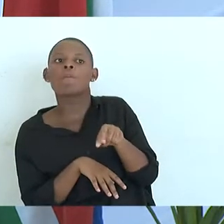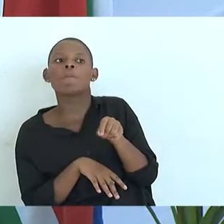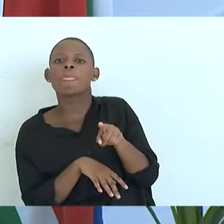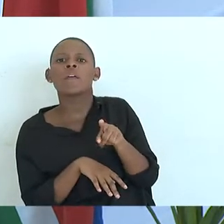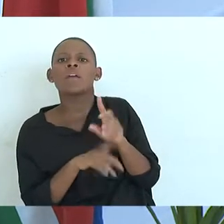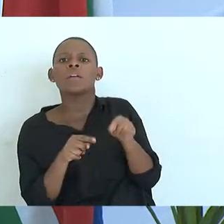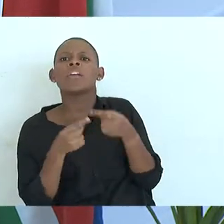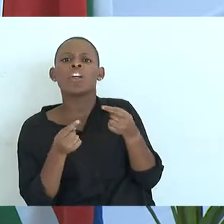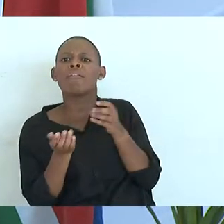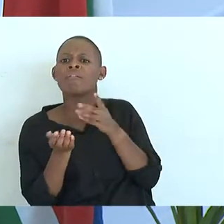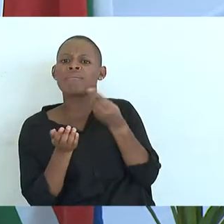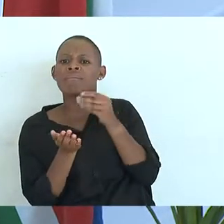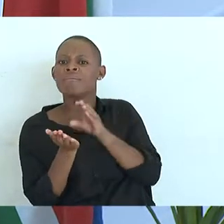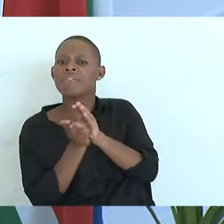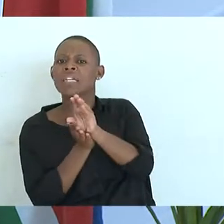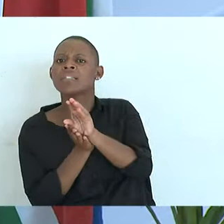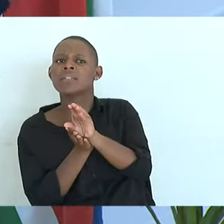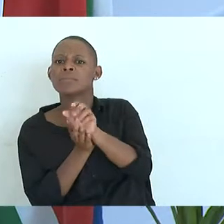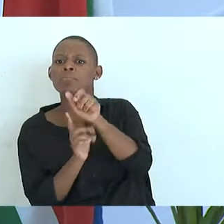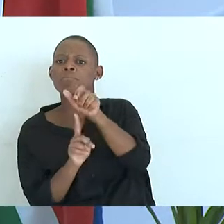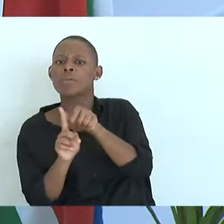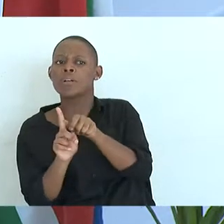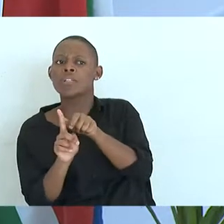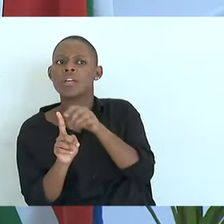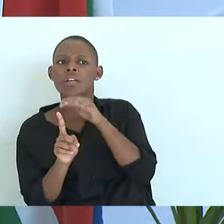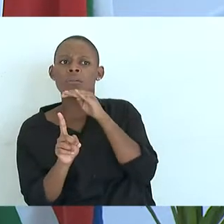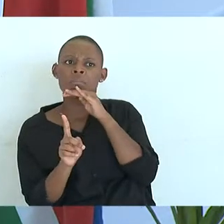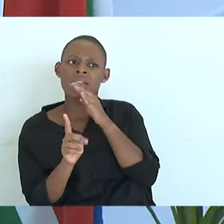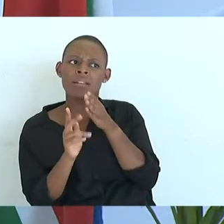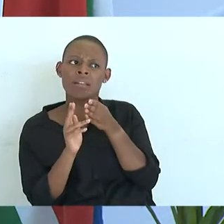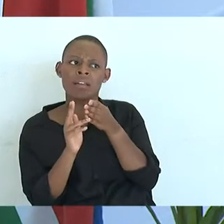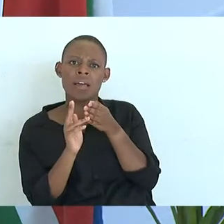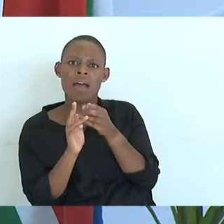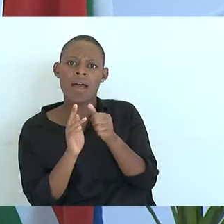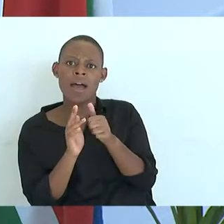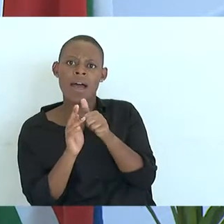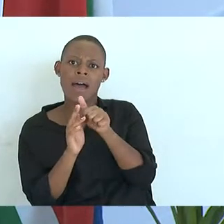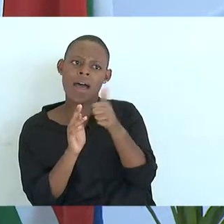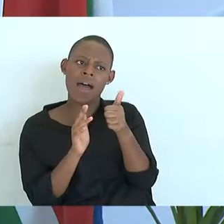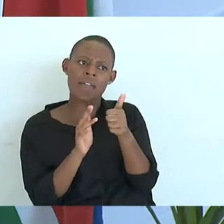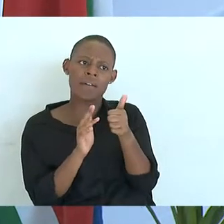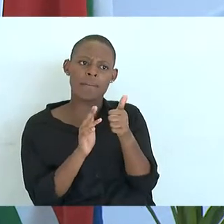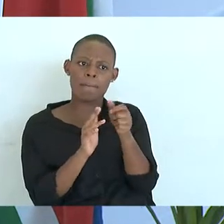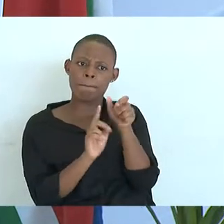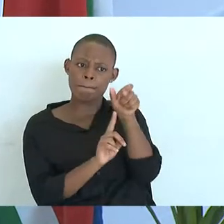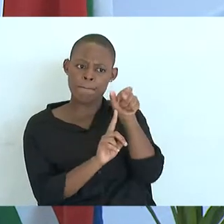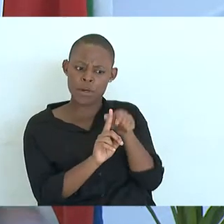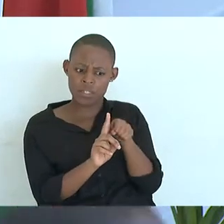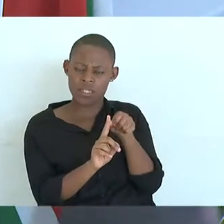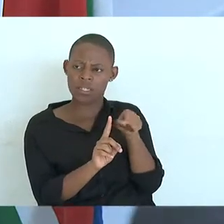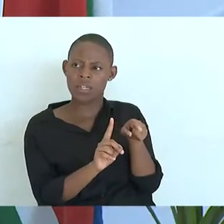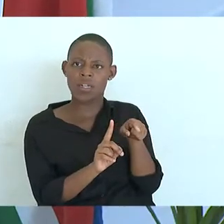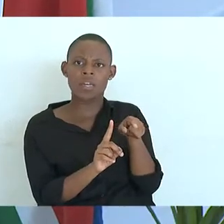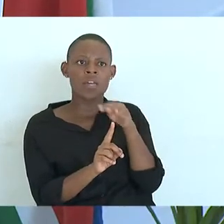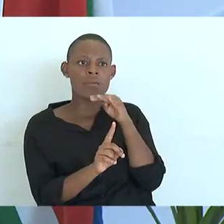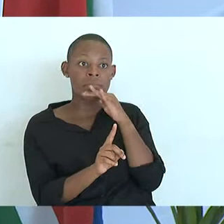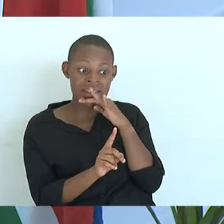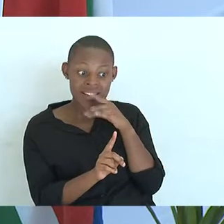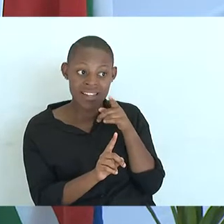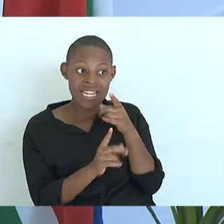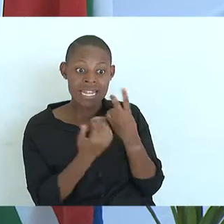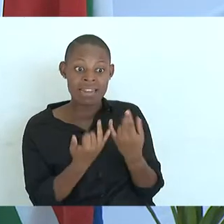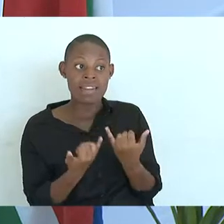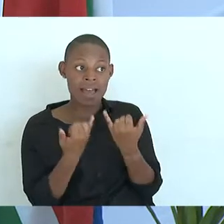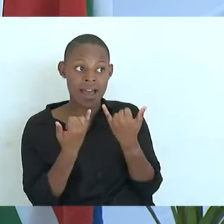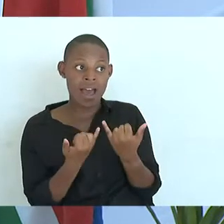uzofunda umuntu kodwa umfande through omunye. Lo ofandiwe ayithole sethola okuncane